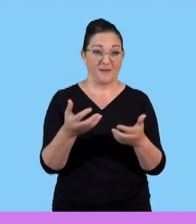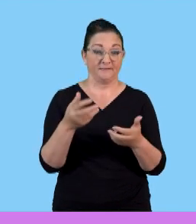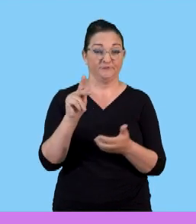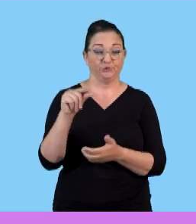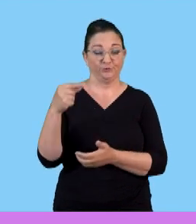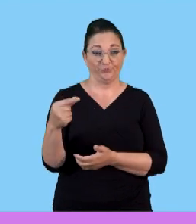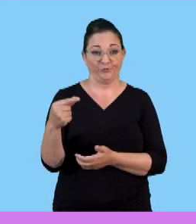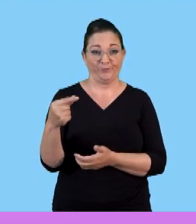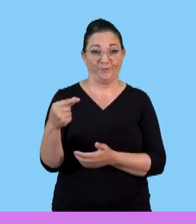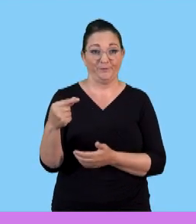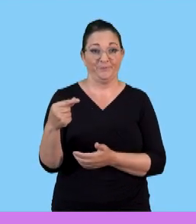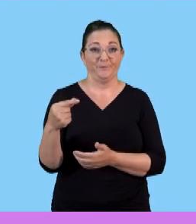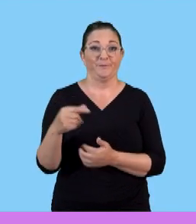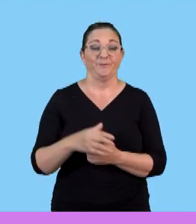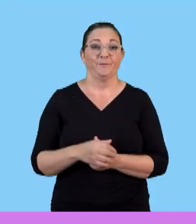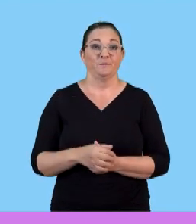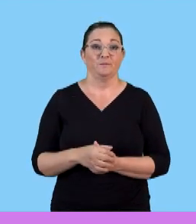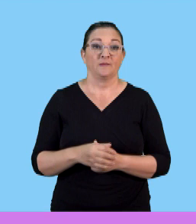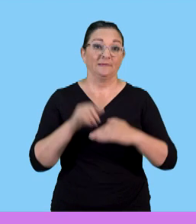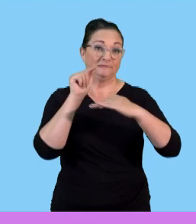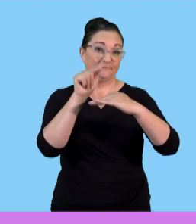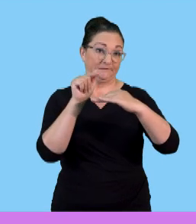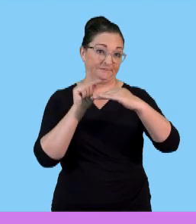equals my mass in kilogram